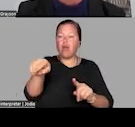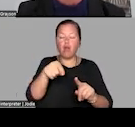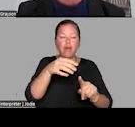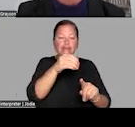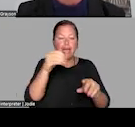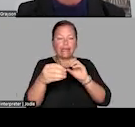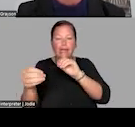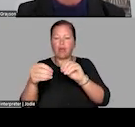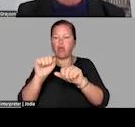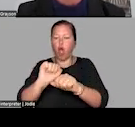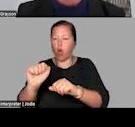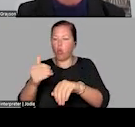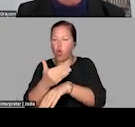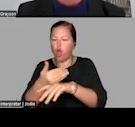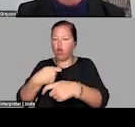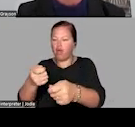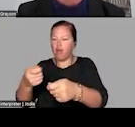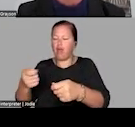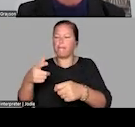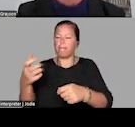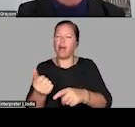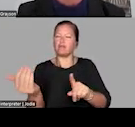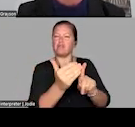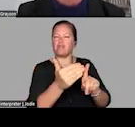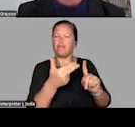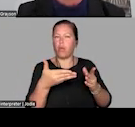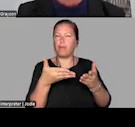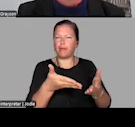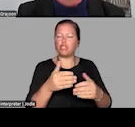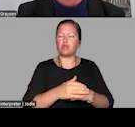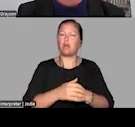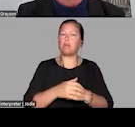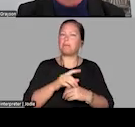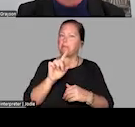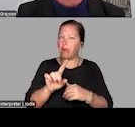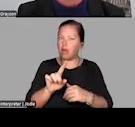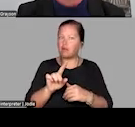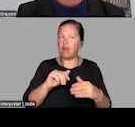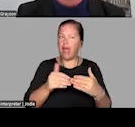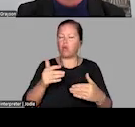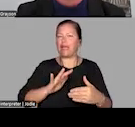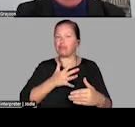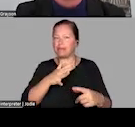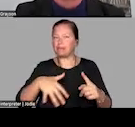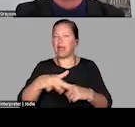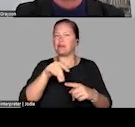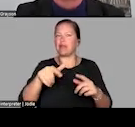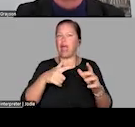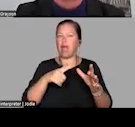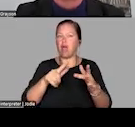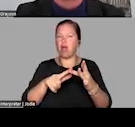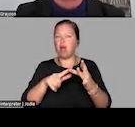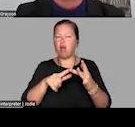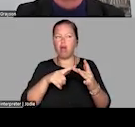creative ways with permission. Uh, but then we are entering into some interesting space, and AI can learn from this